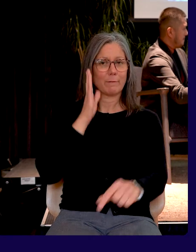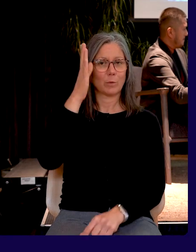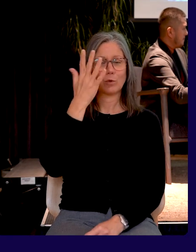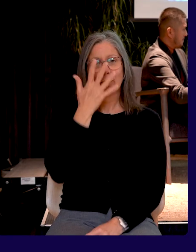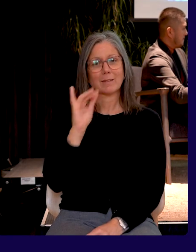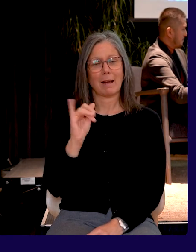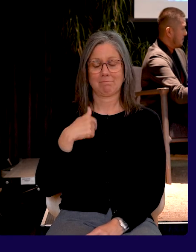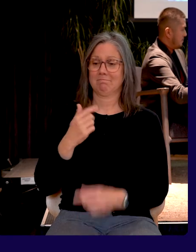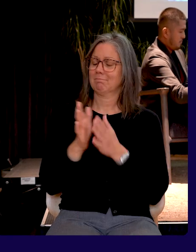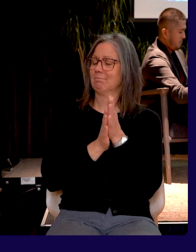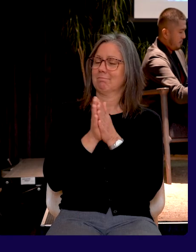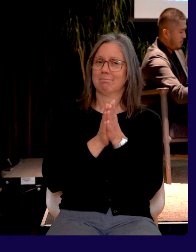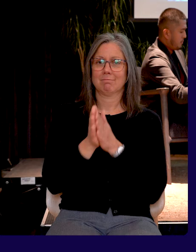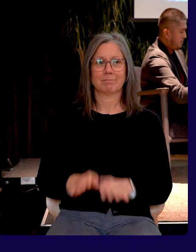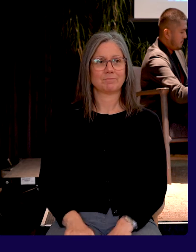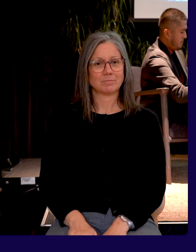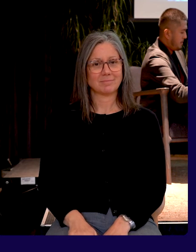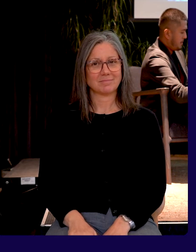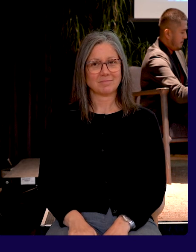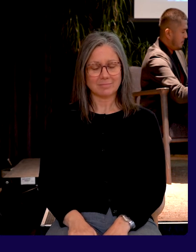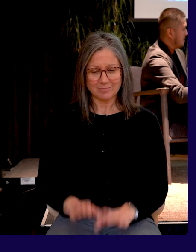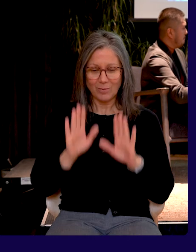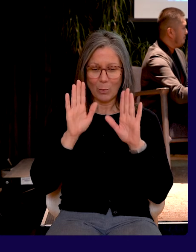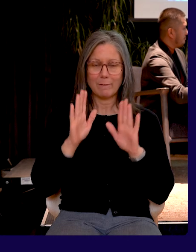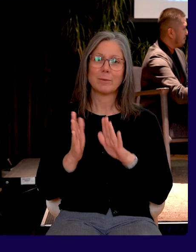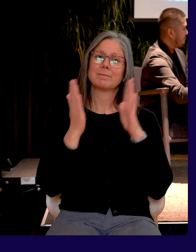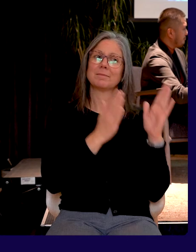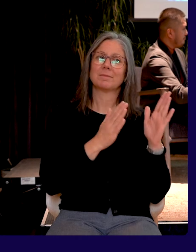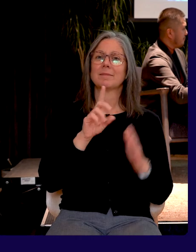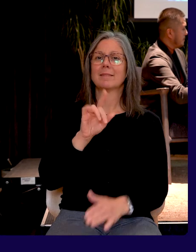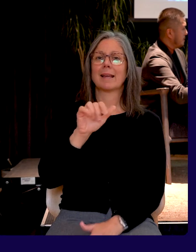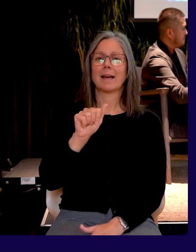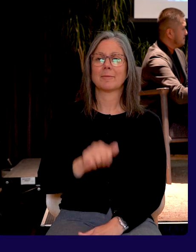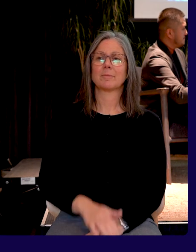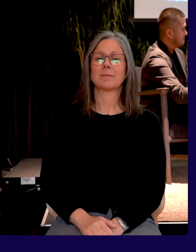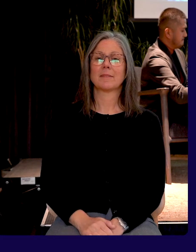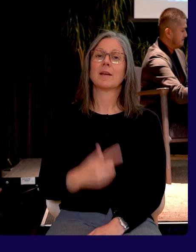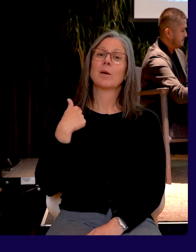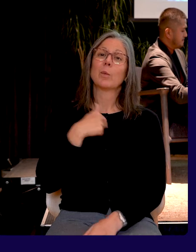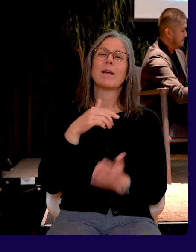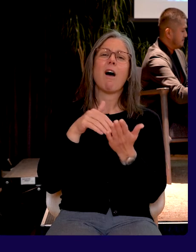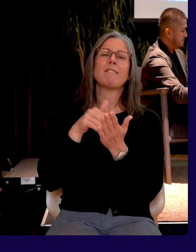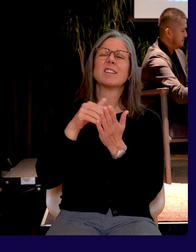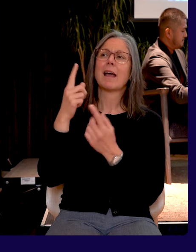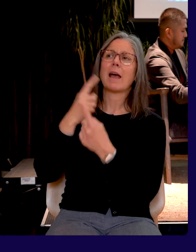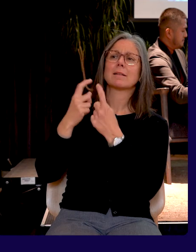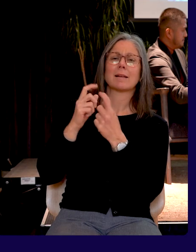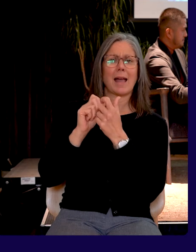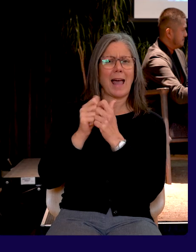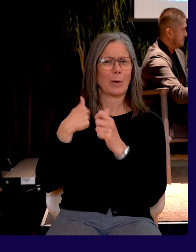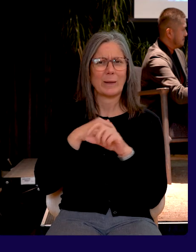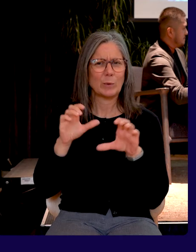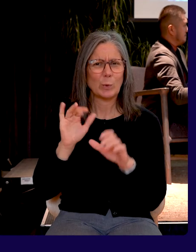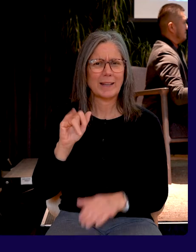really motivates me. Wonderful. Tia. We often get asked how we do it.